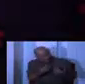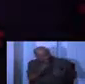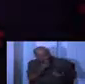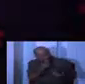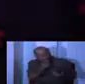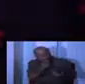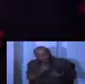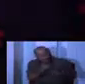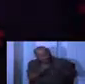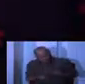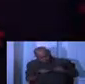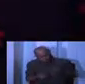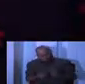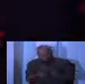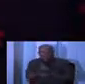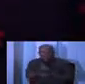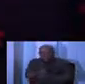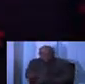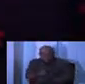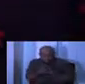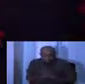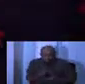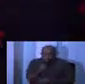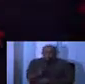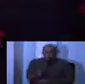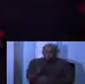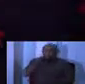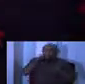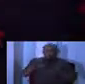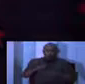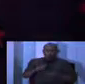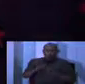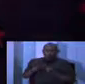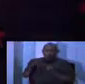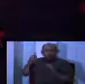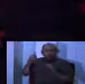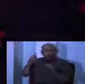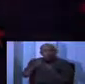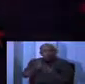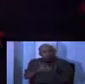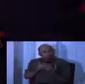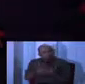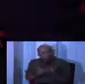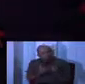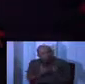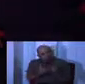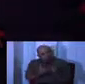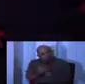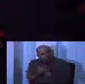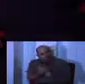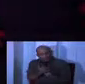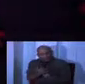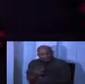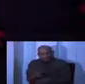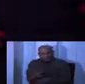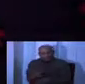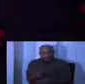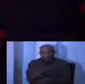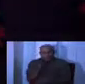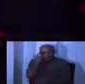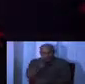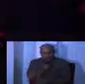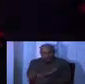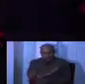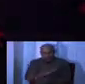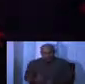was told, not that he was shocked, but only that he would hold compassion for her and realize that her life was